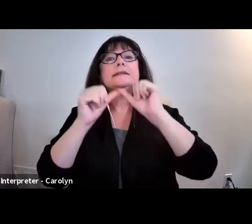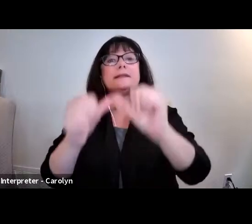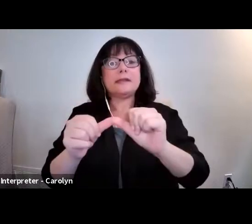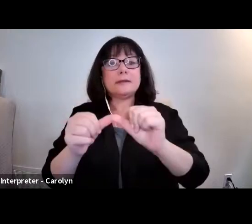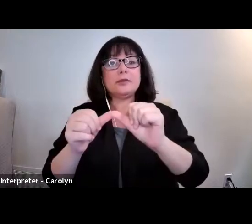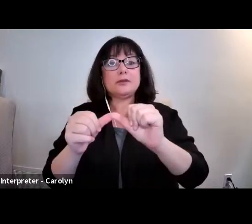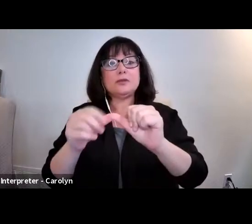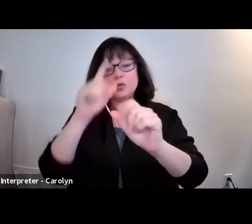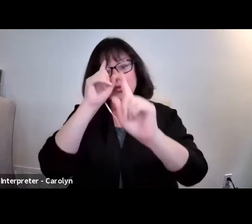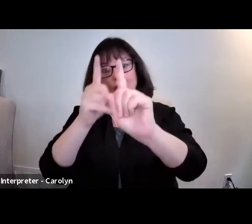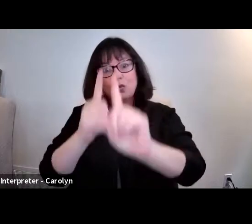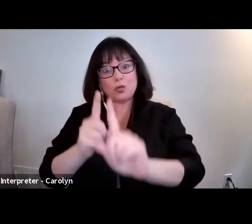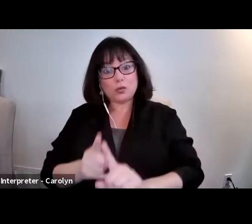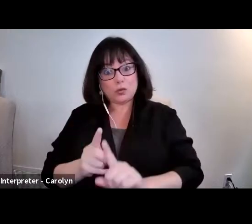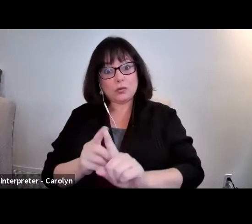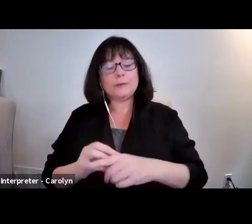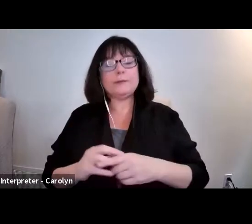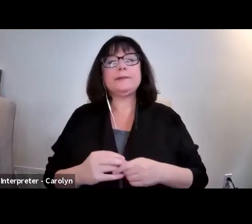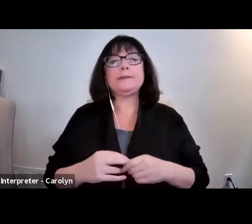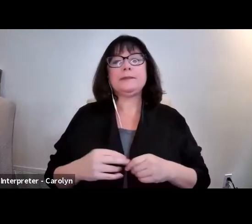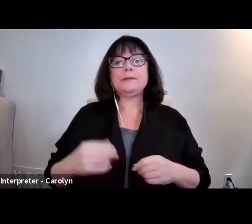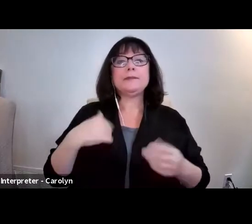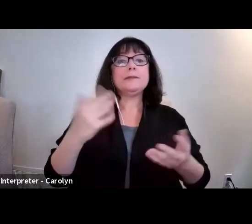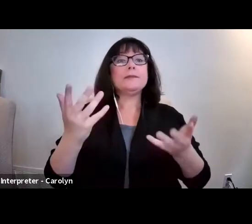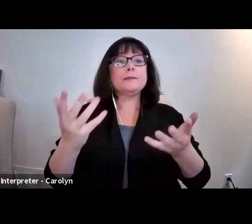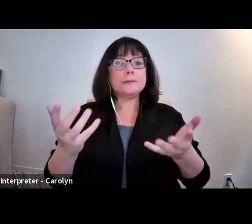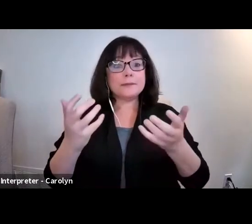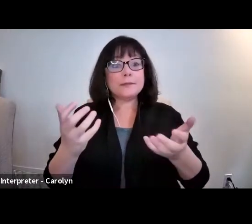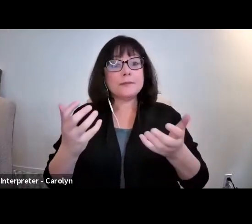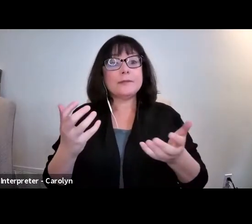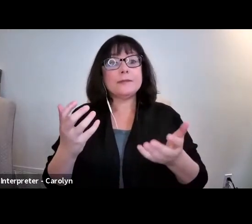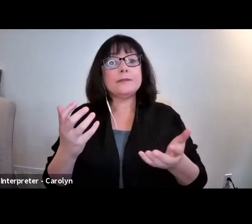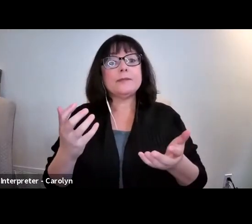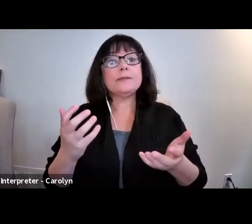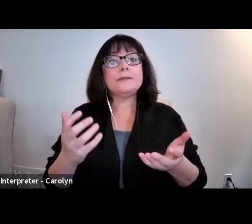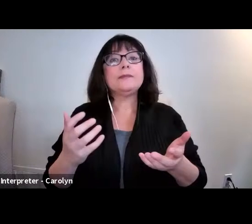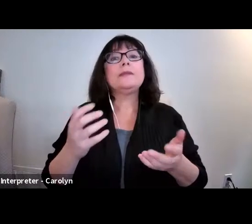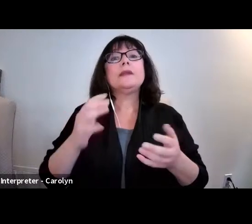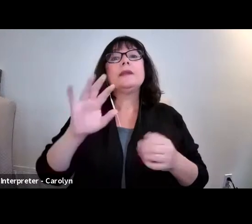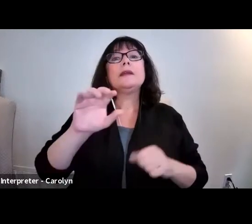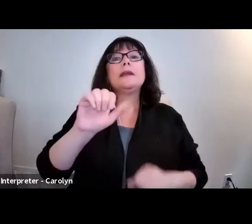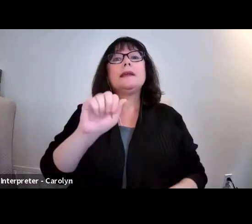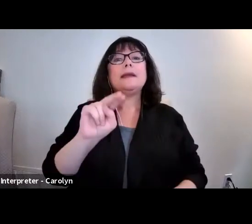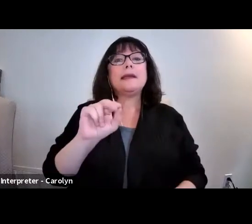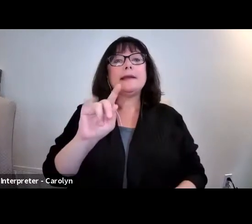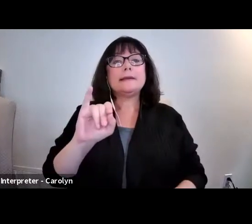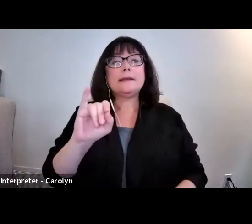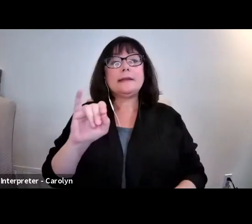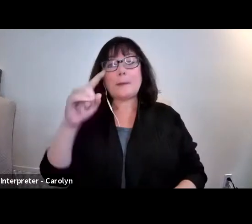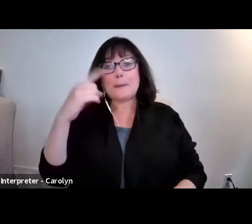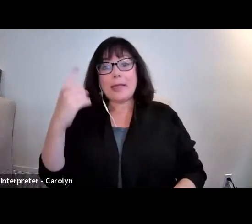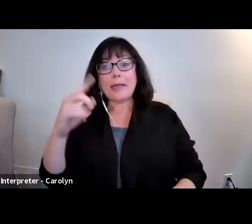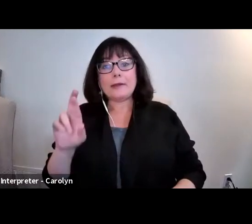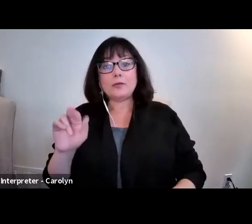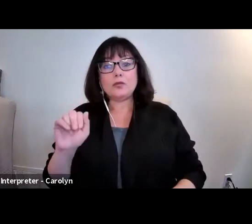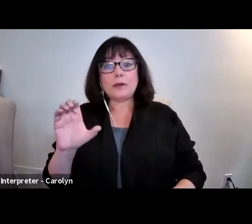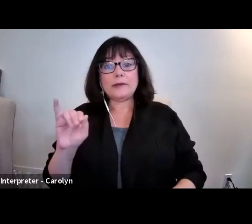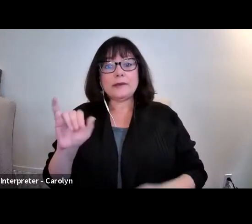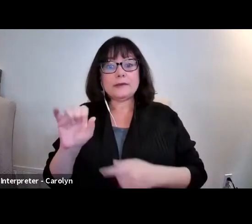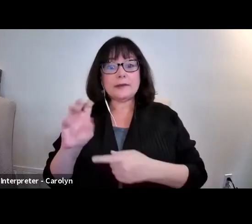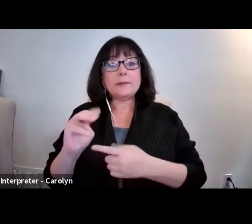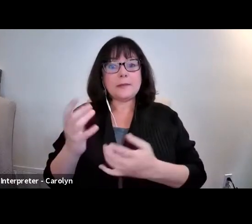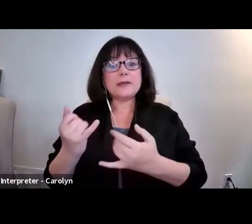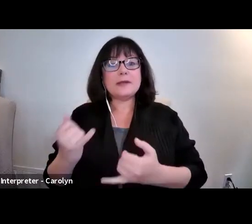on overcoming the harmful legacy of systemic anti-Black racism in the context of a new equity plan